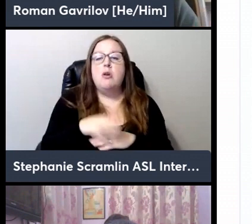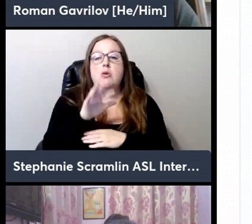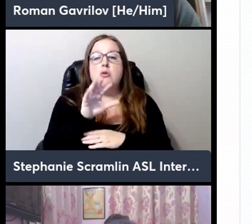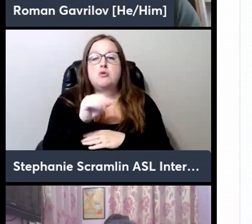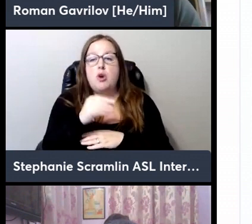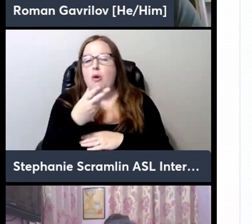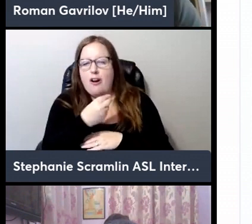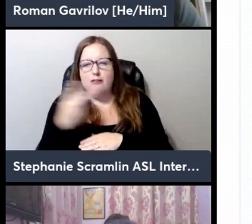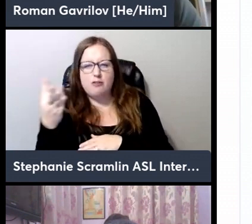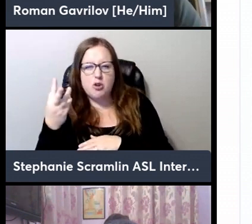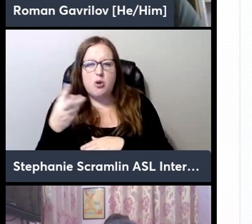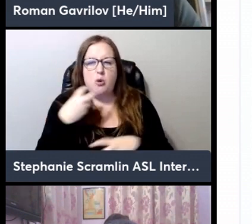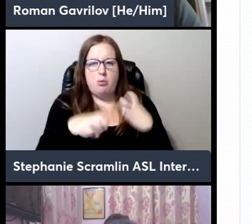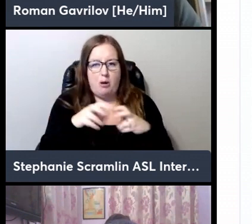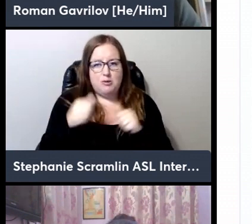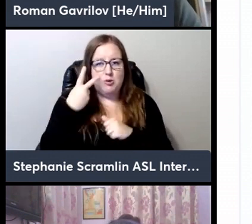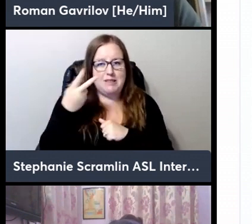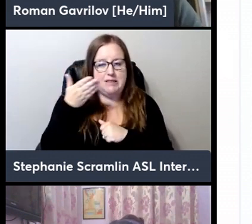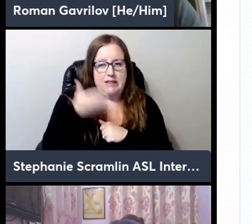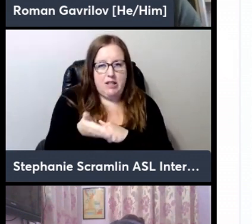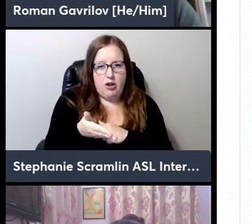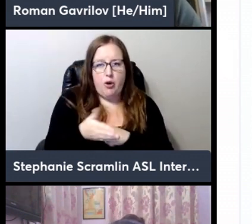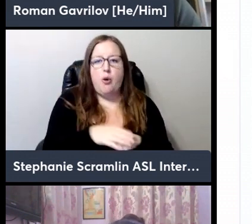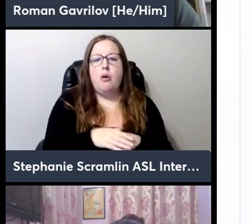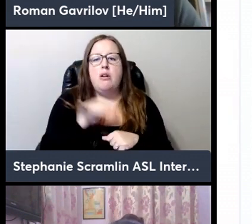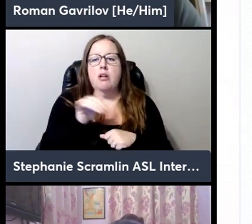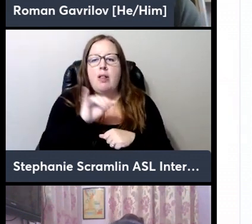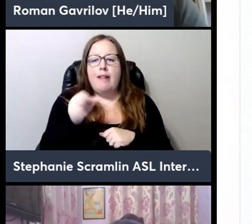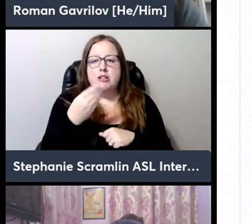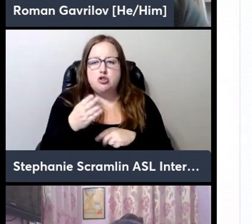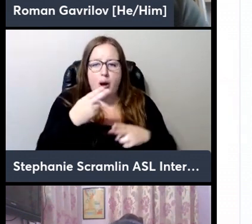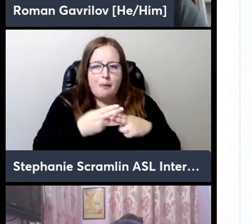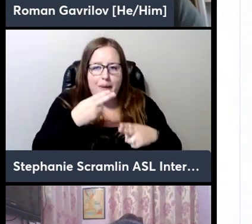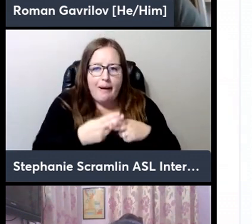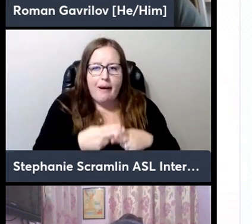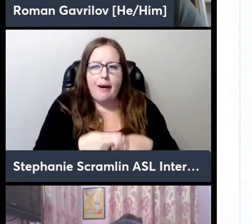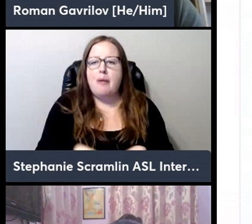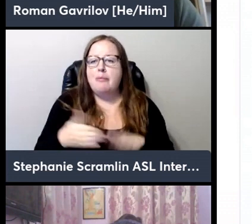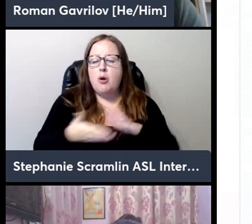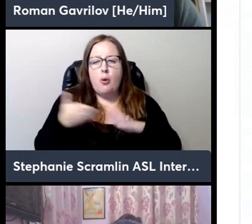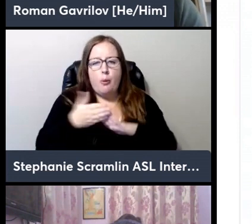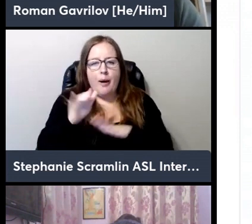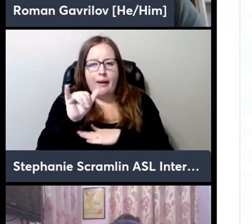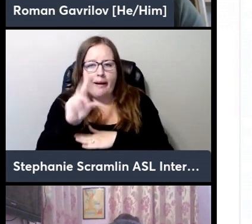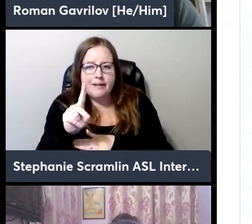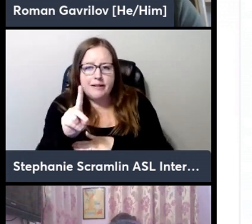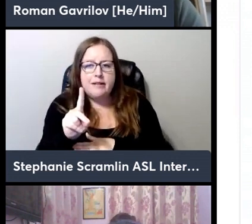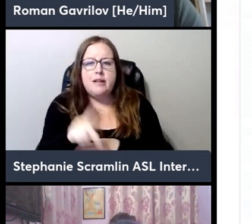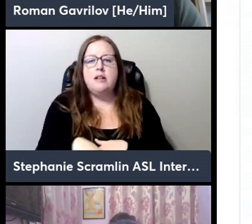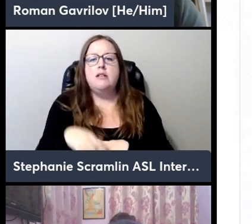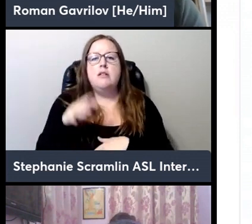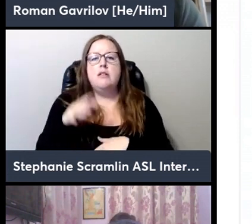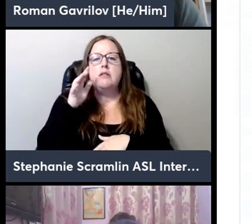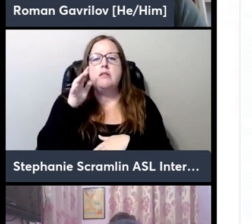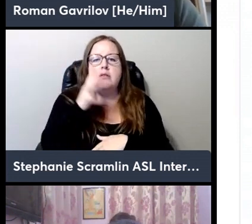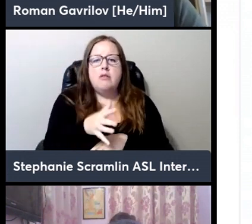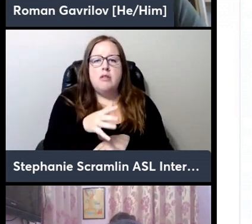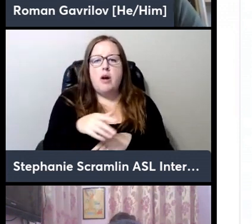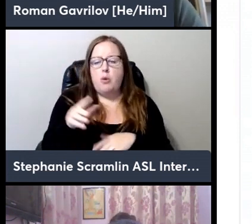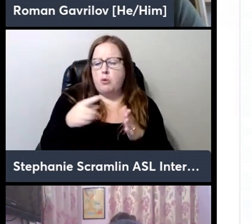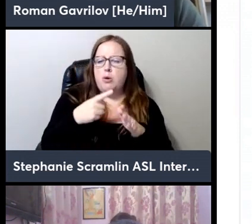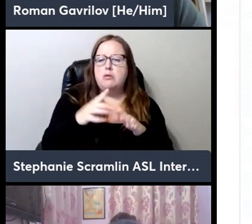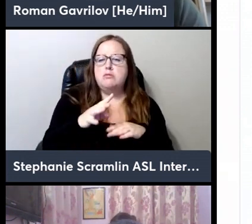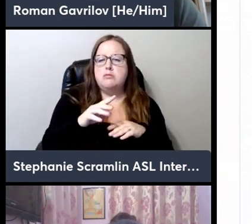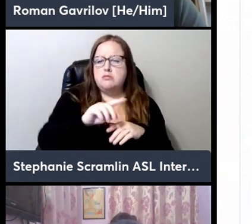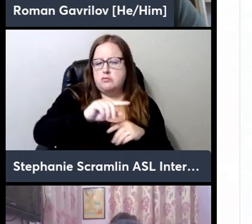few parameters that you can see here, such as job name, a job run ID that is generated that will switch to in a minute to show